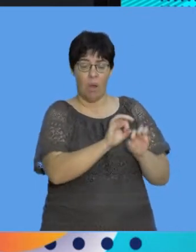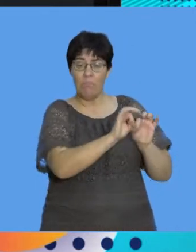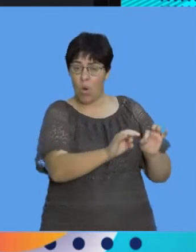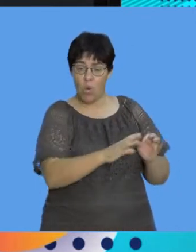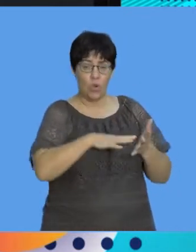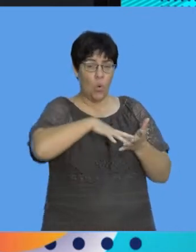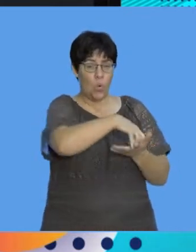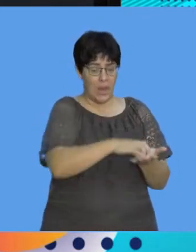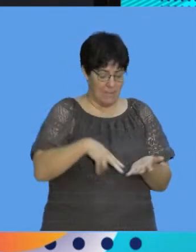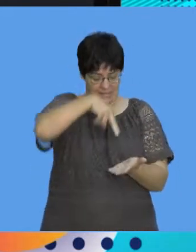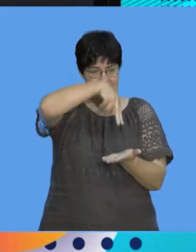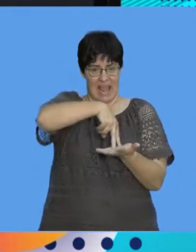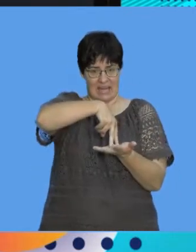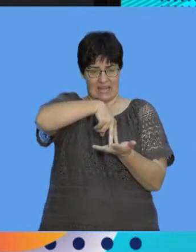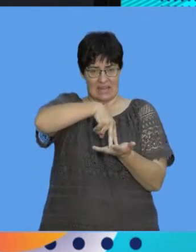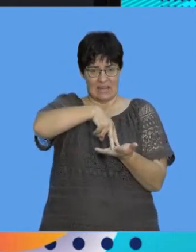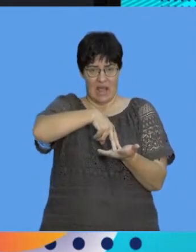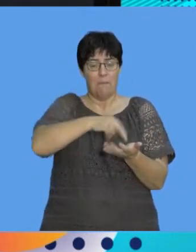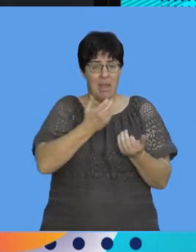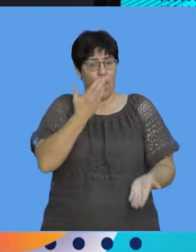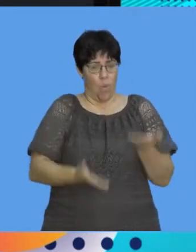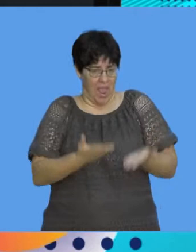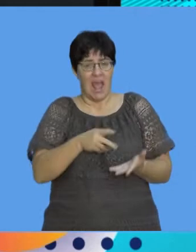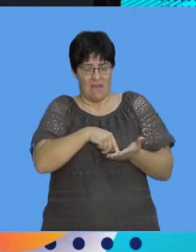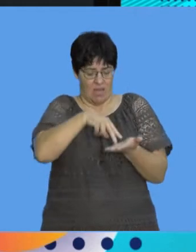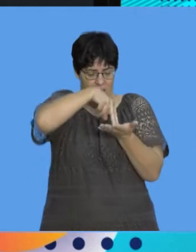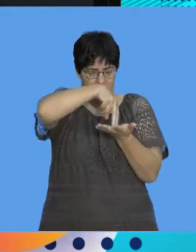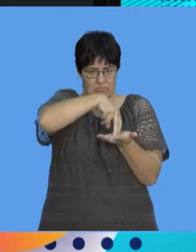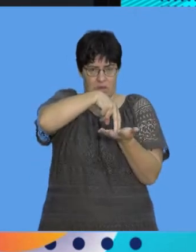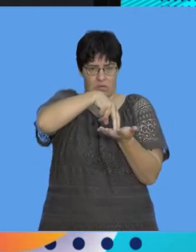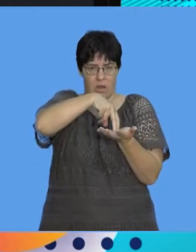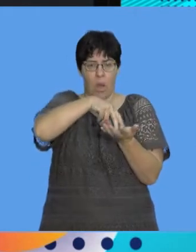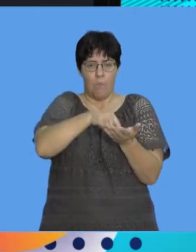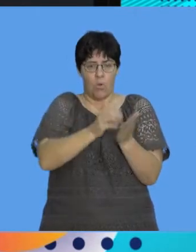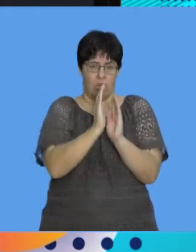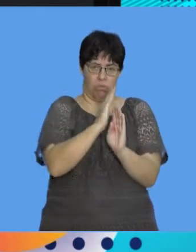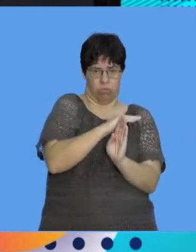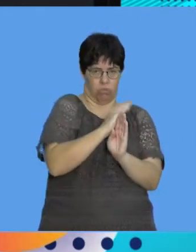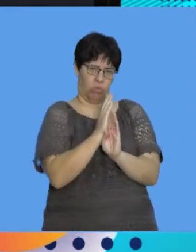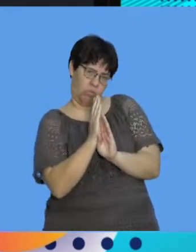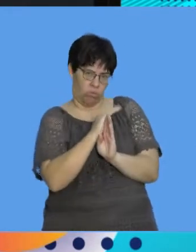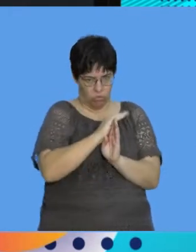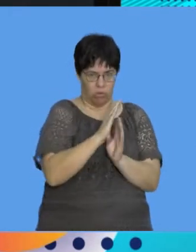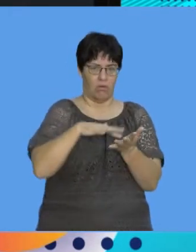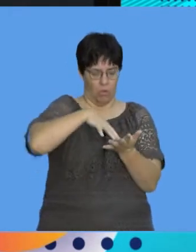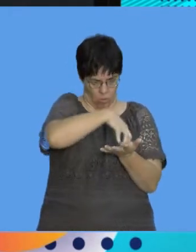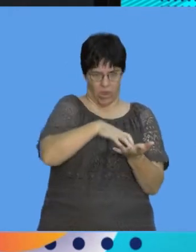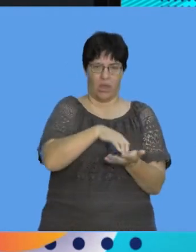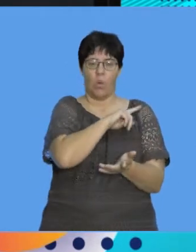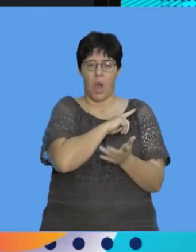bones are not strong and I'm standing, putting weight on my legs, what am I going to do to the bones? They're going